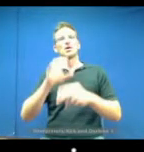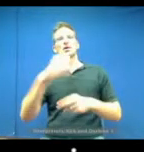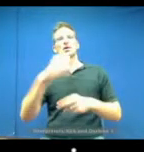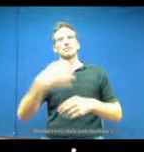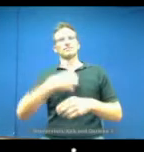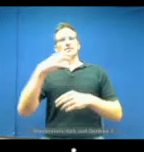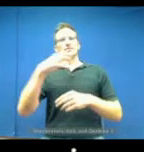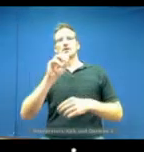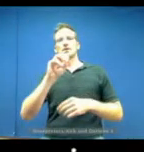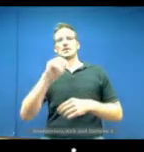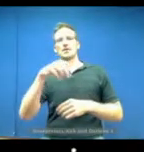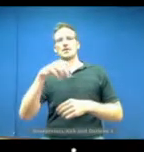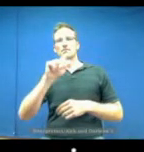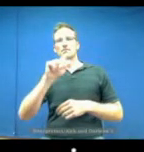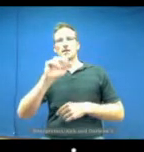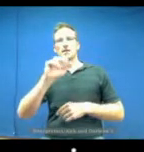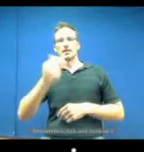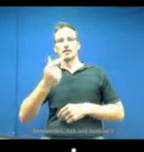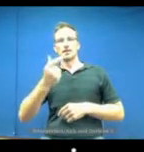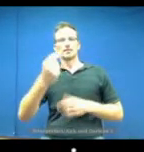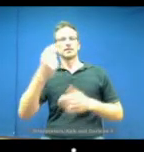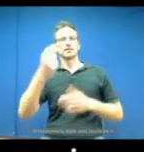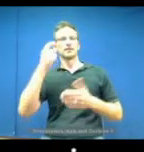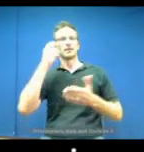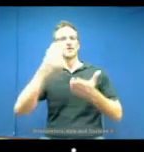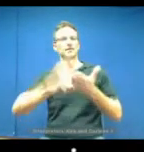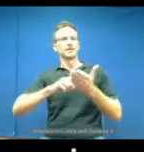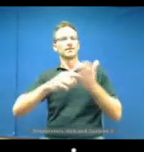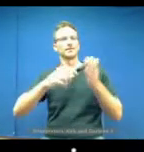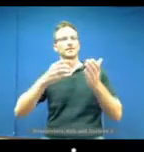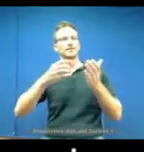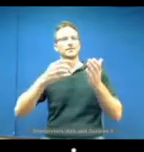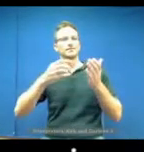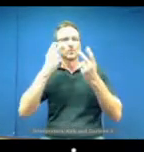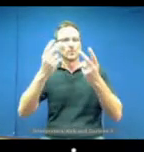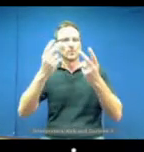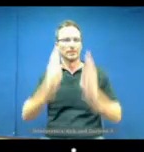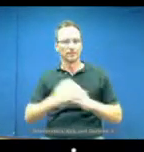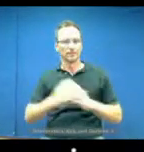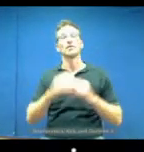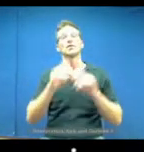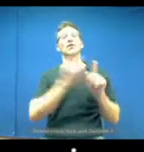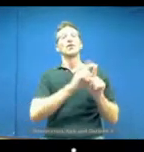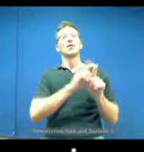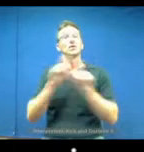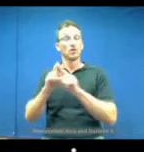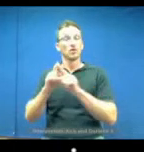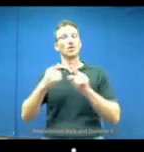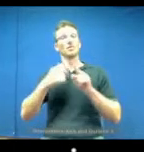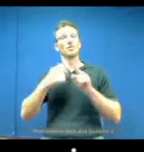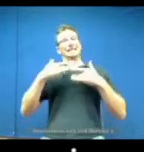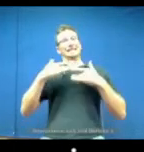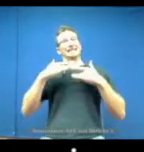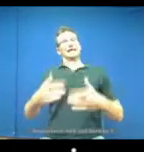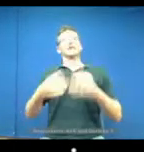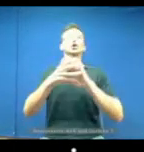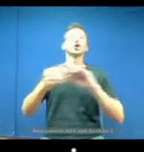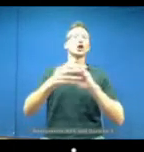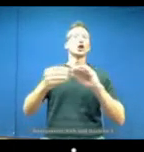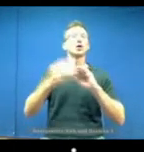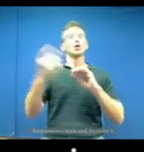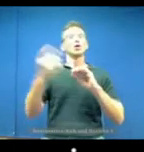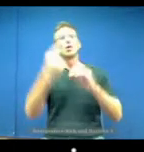talk about generally domestic violence being male to female, but as we all know, it can